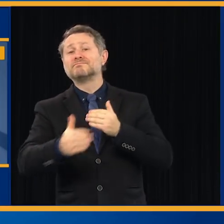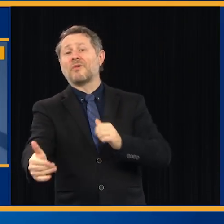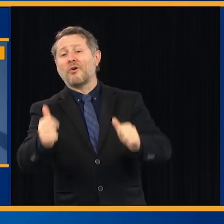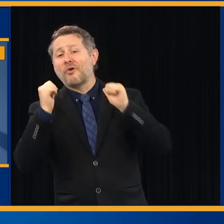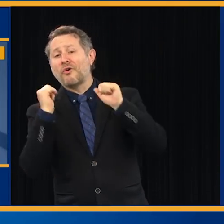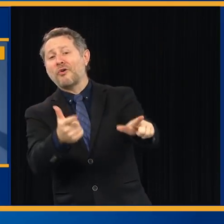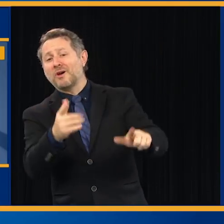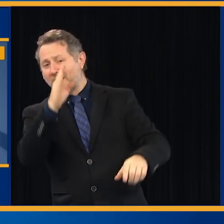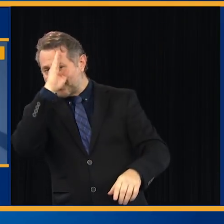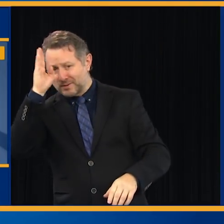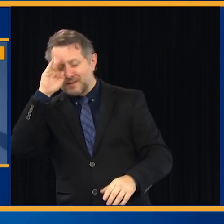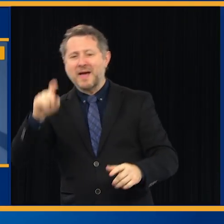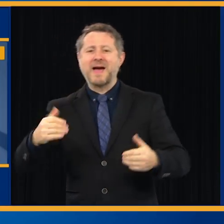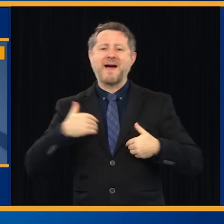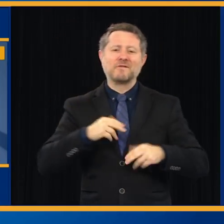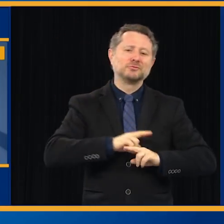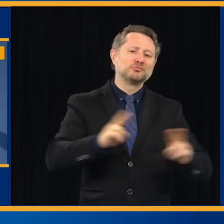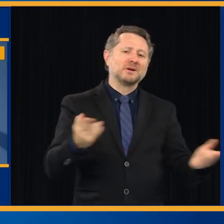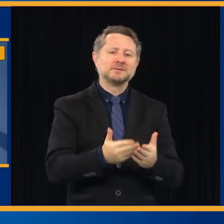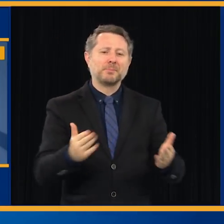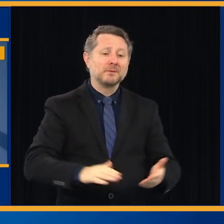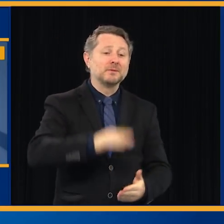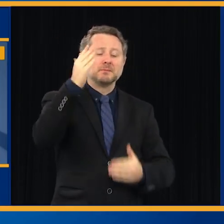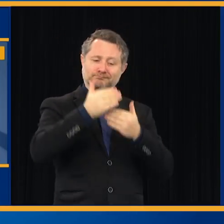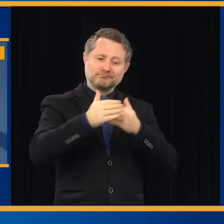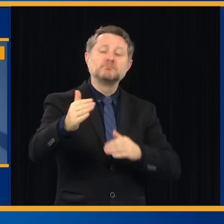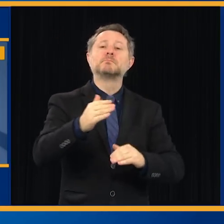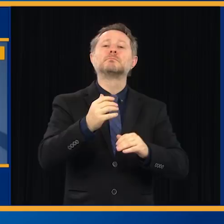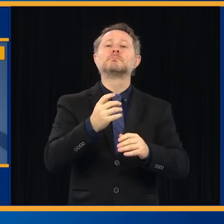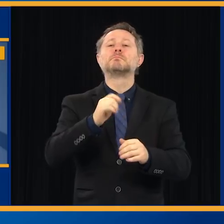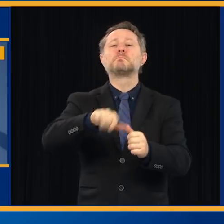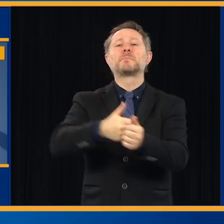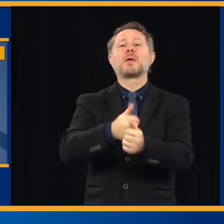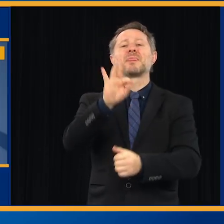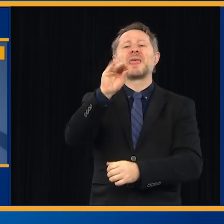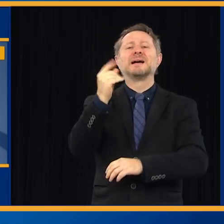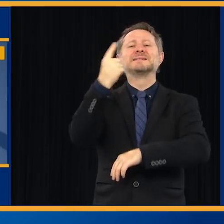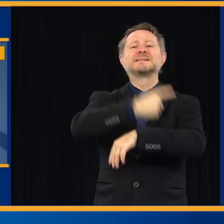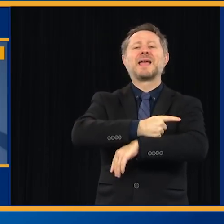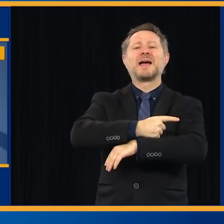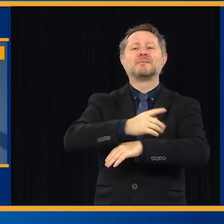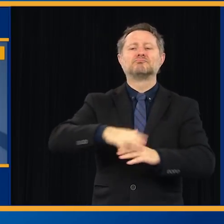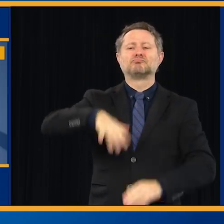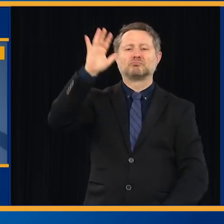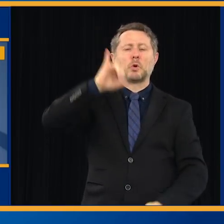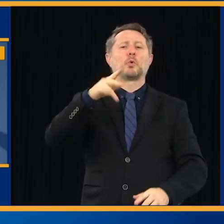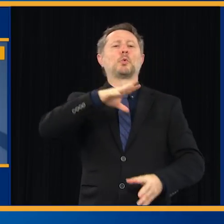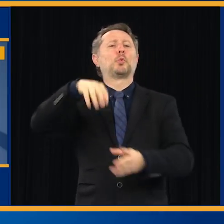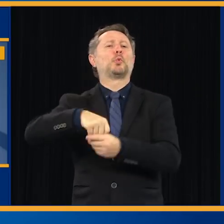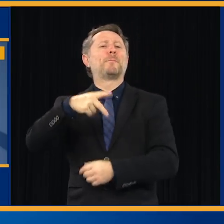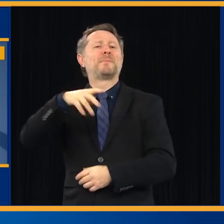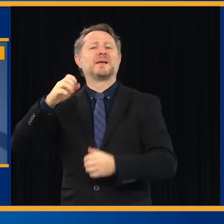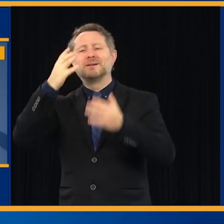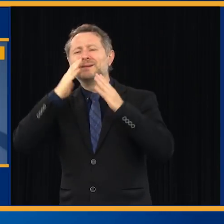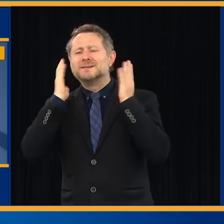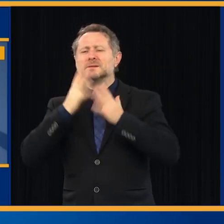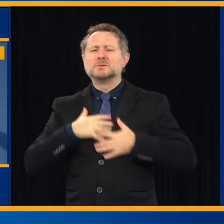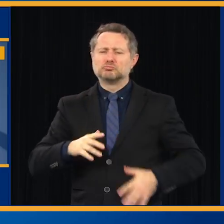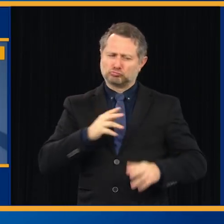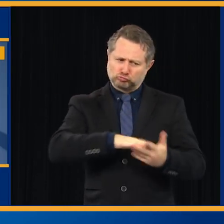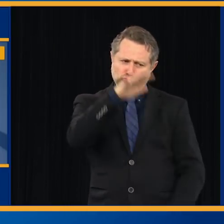supply, stockpile, their own stockpile, of all the PPE equipment that they could need for